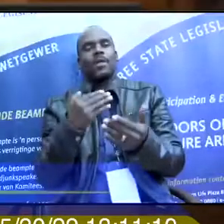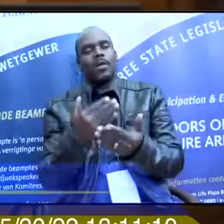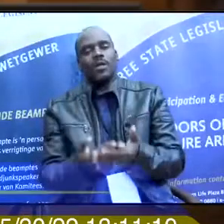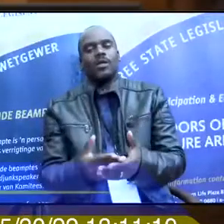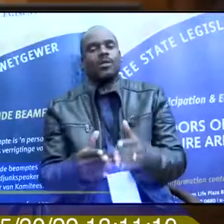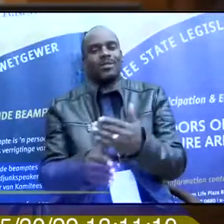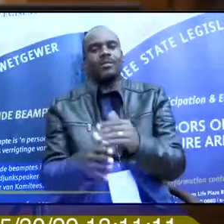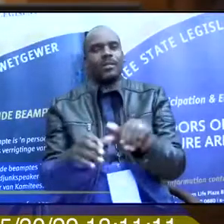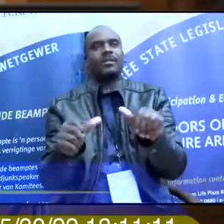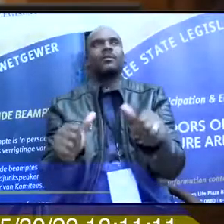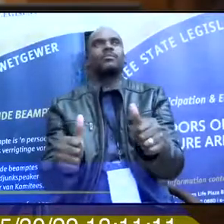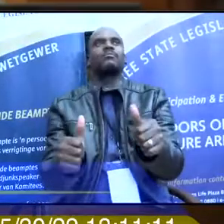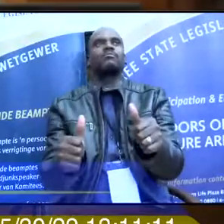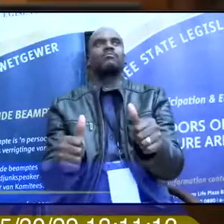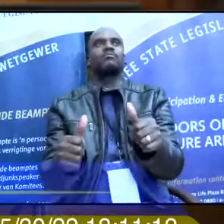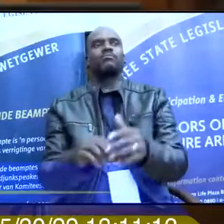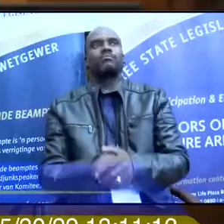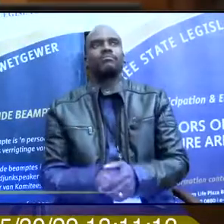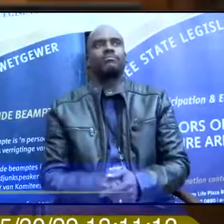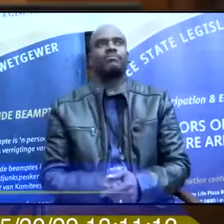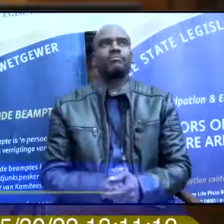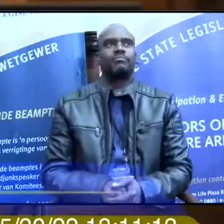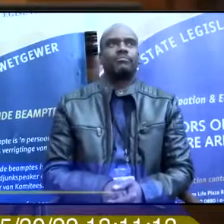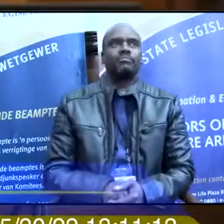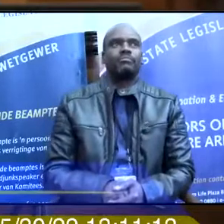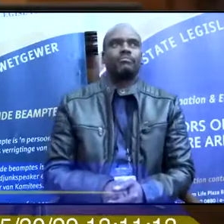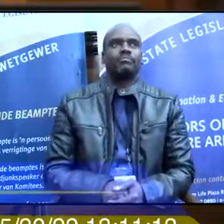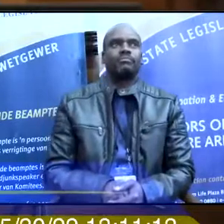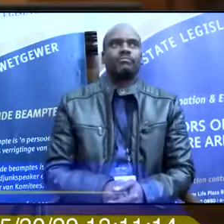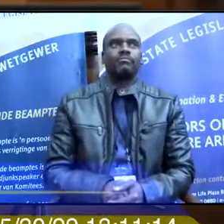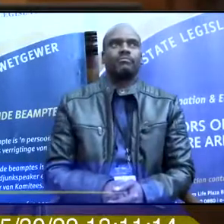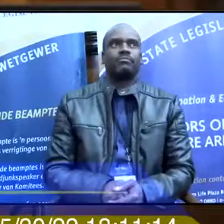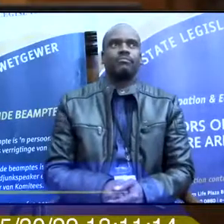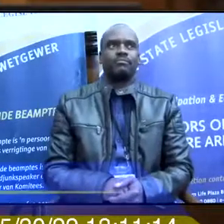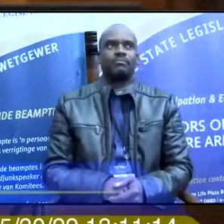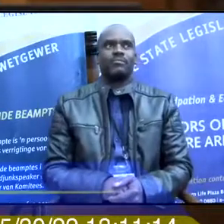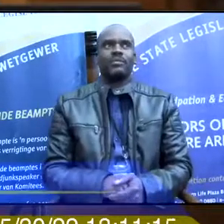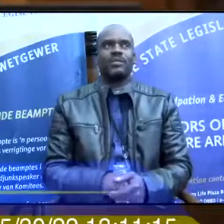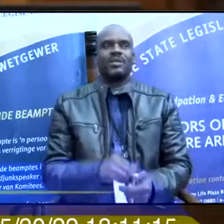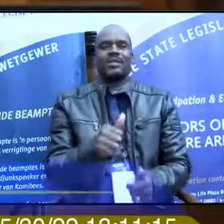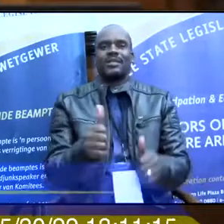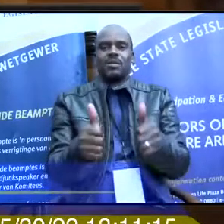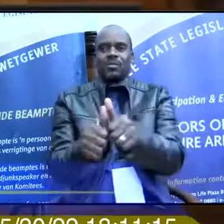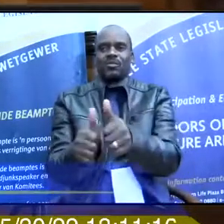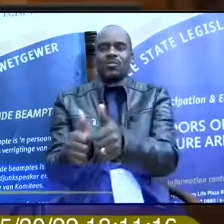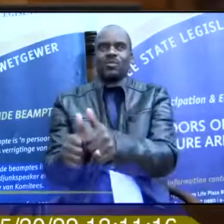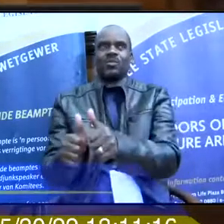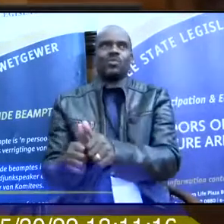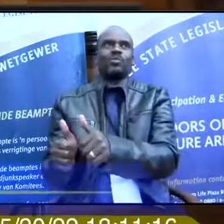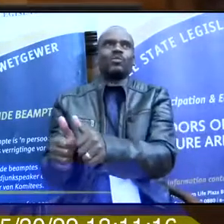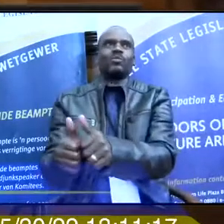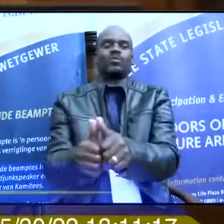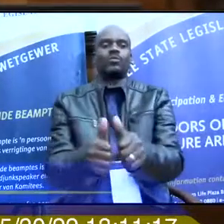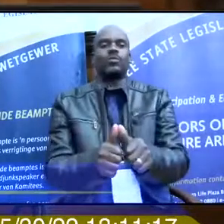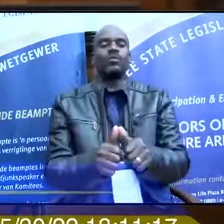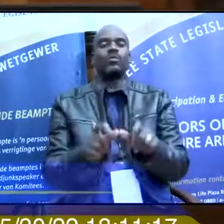i must say that madam speaker again we are also calling for a state-owned pharmaceutical company